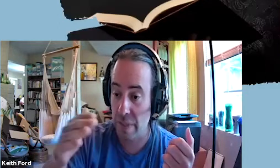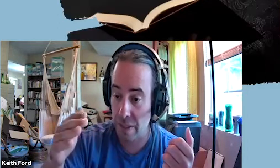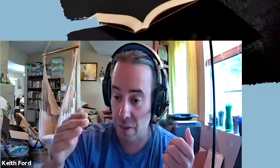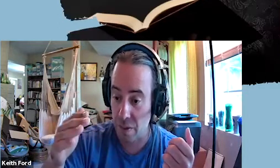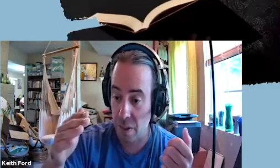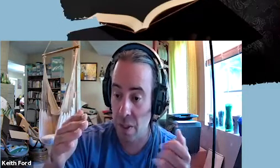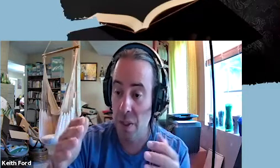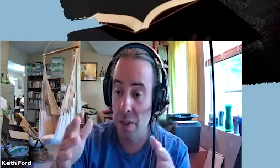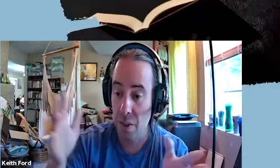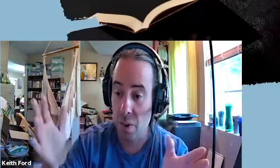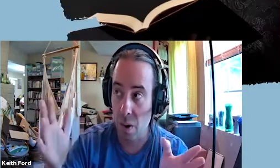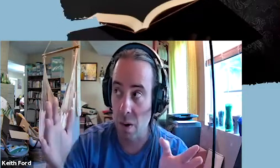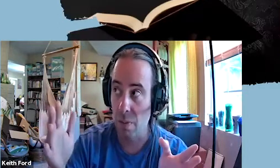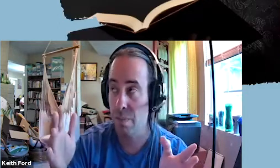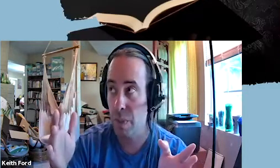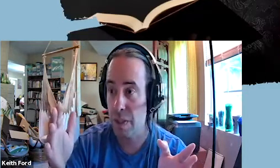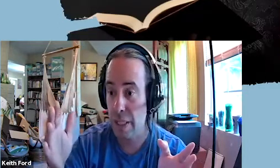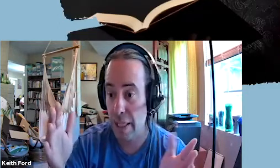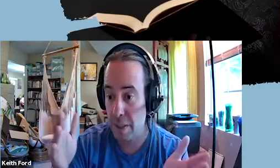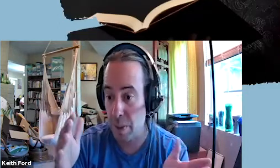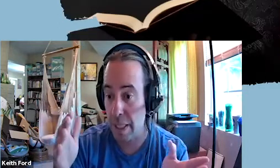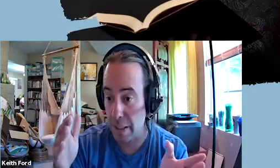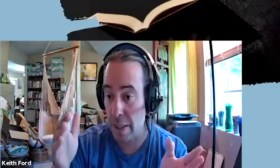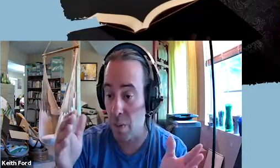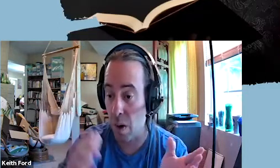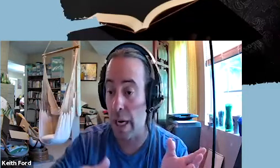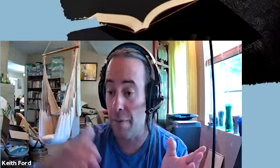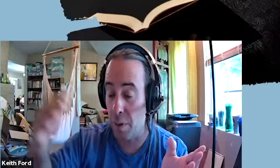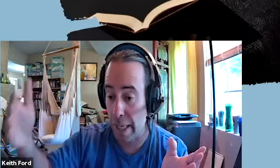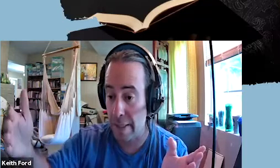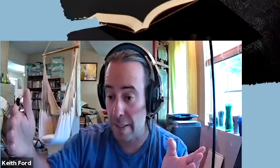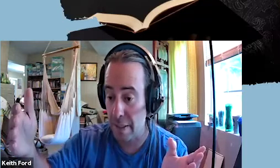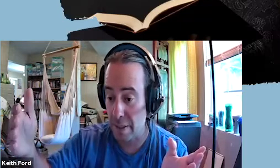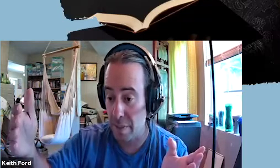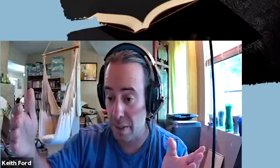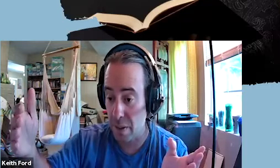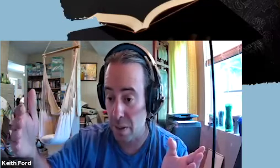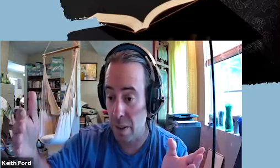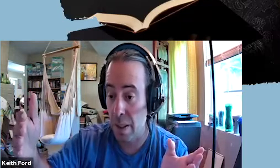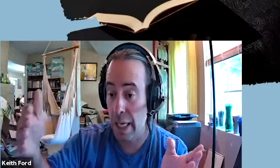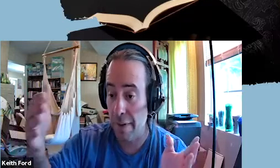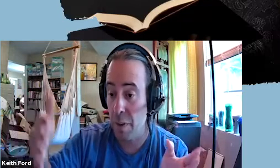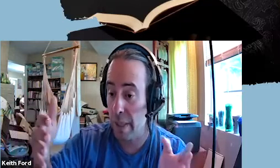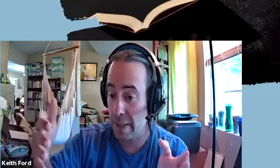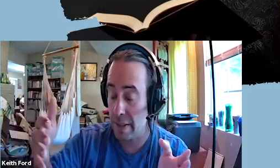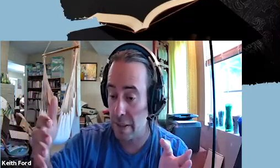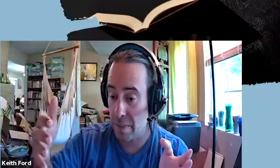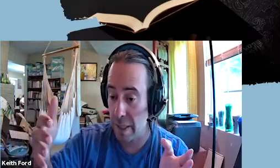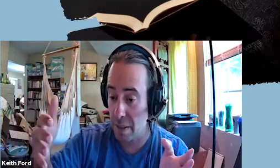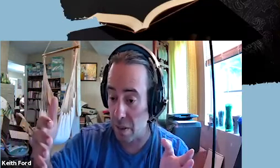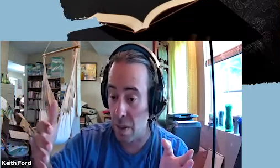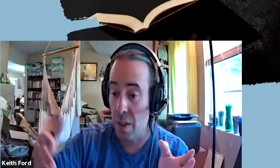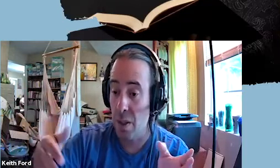first 6 semesters, you are, let's say, less protected than you are after you pass that 6th semester. After you pass that